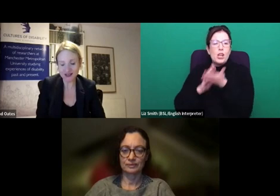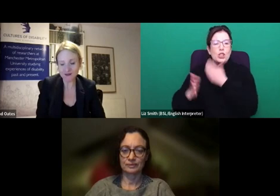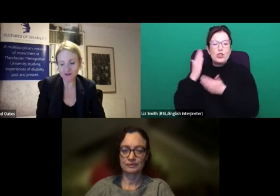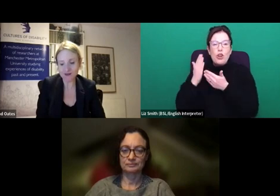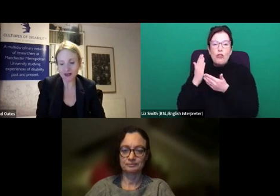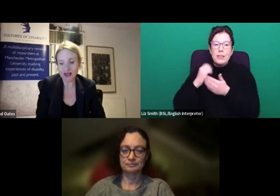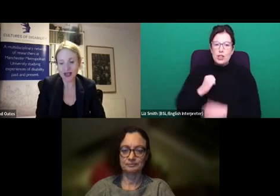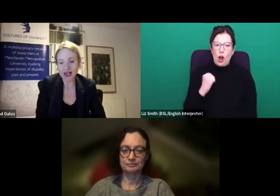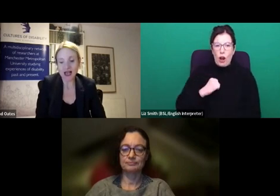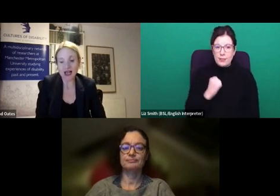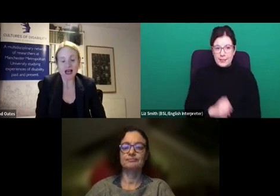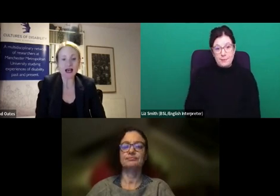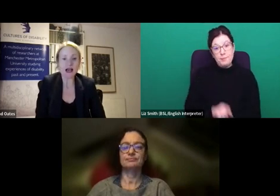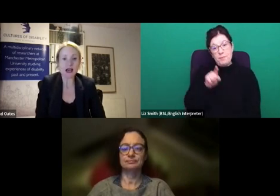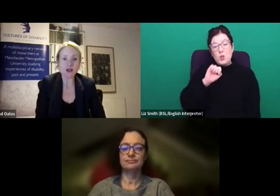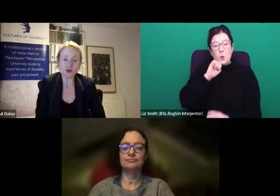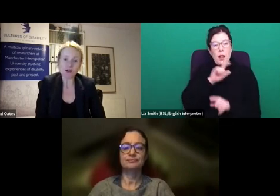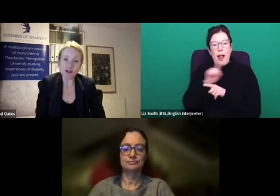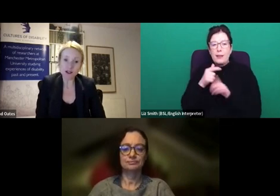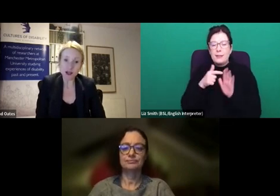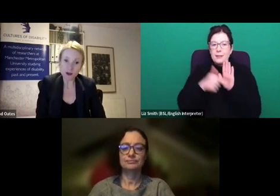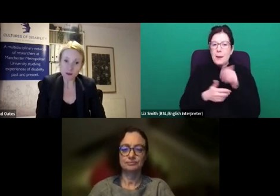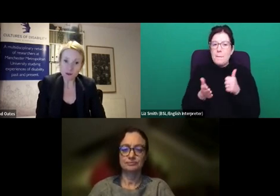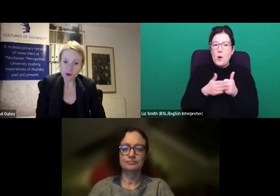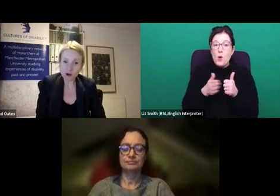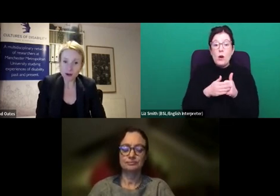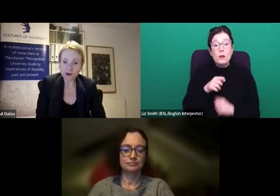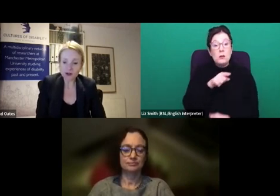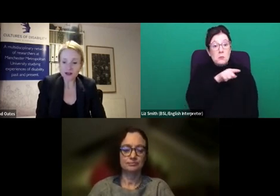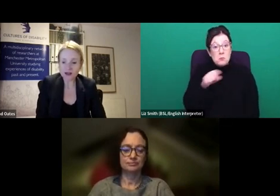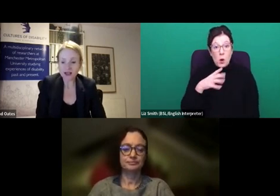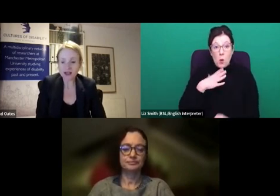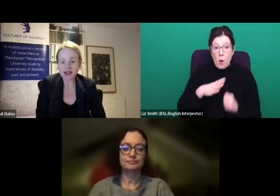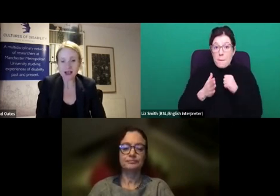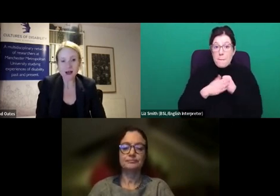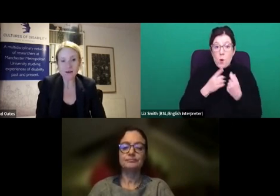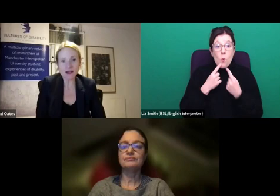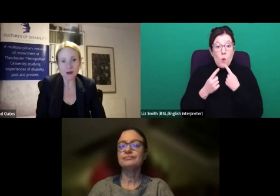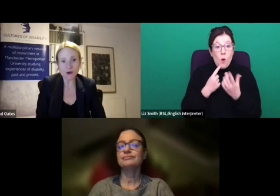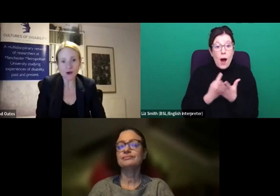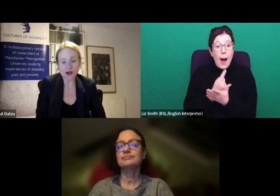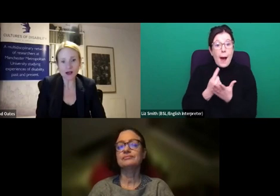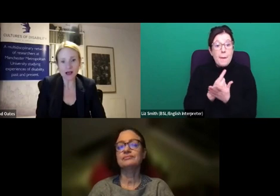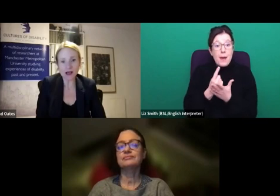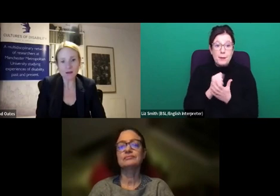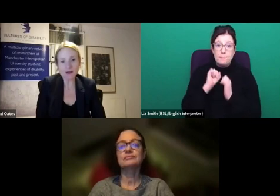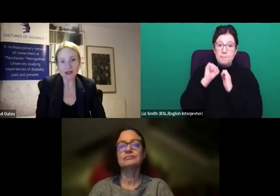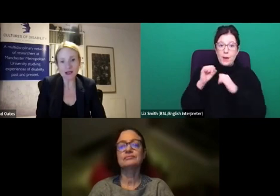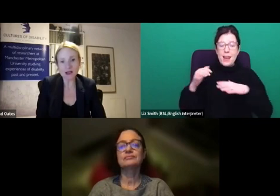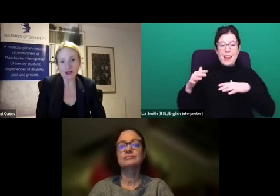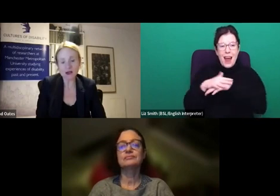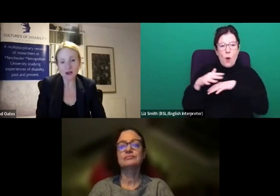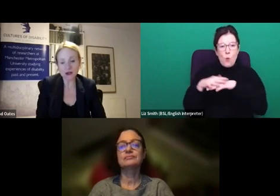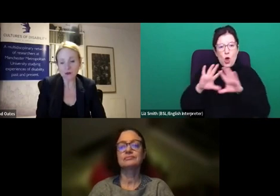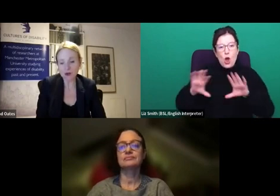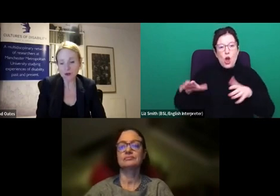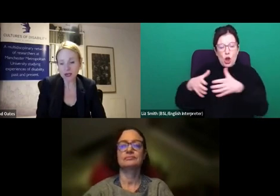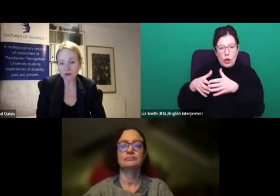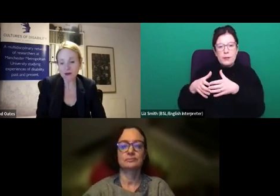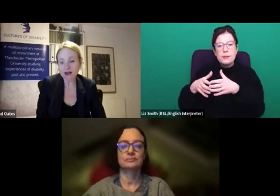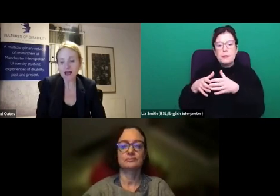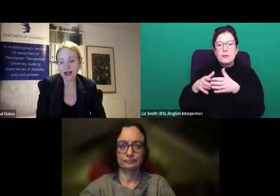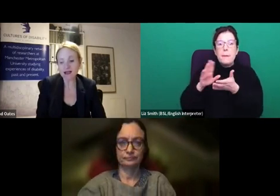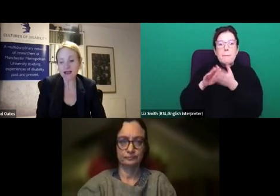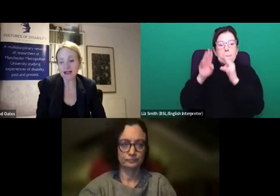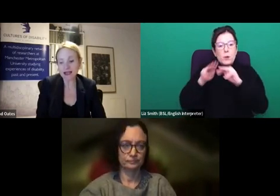that tonight. You can find out a bit more about the network, in particular her